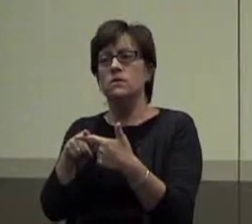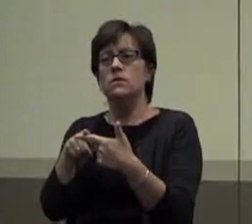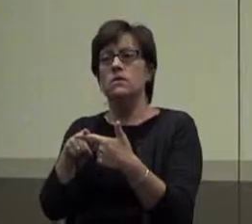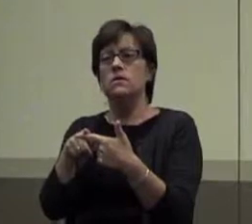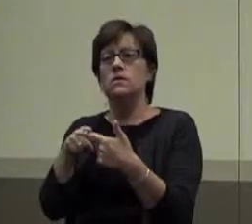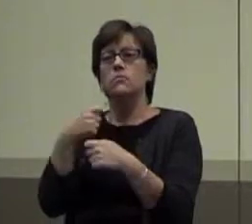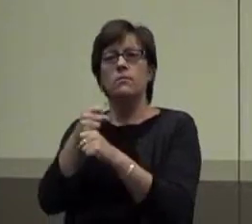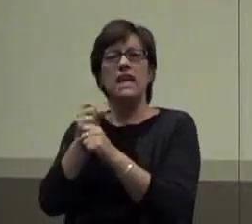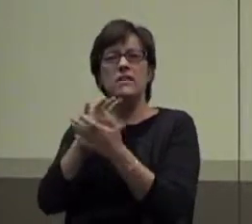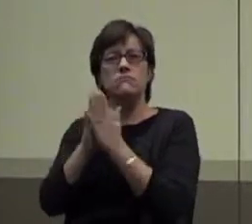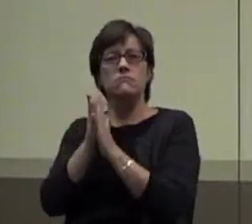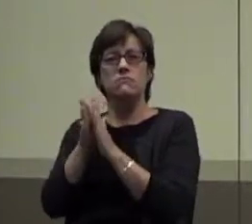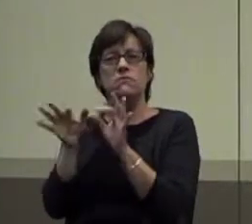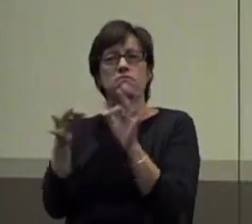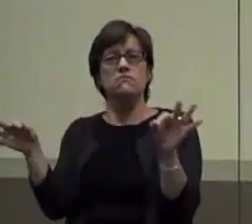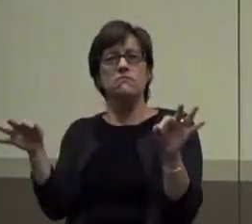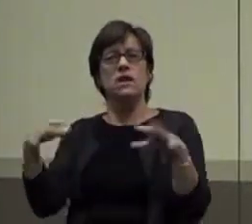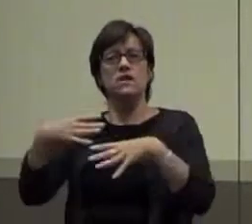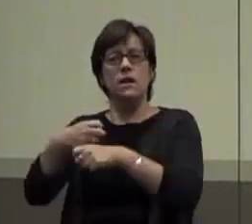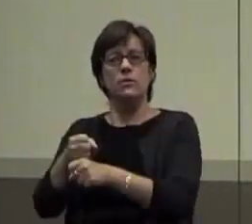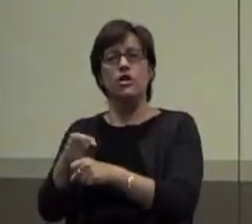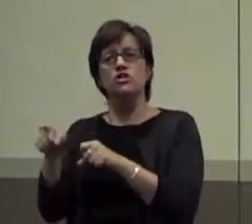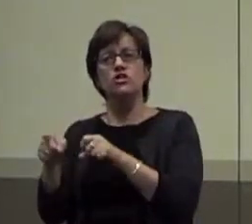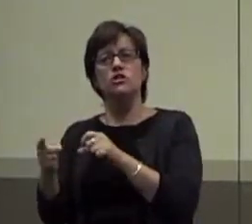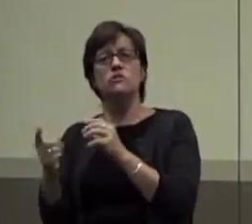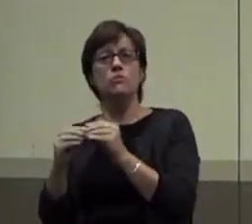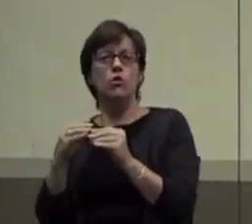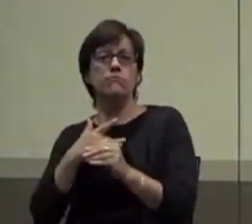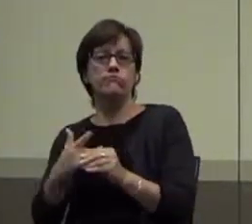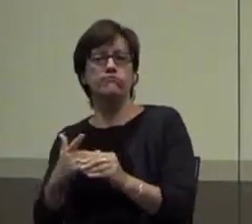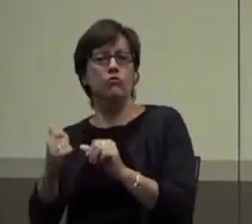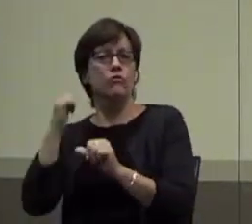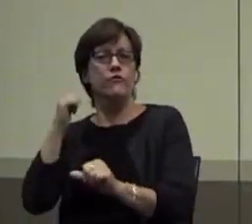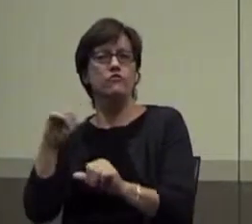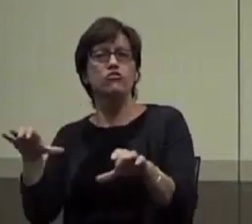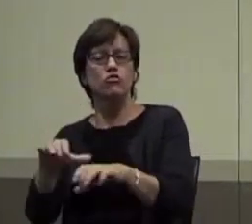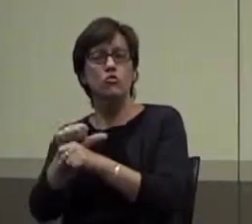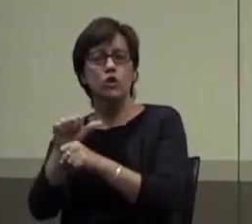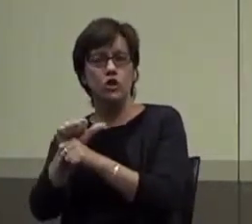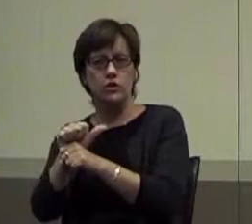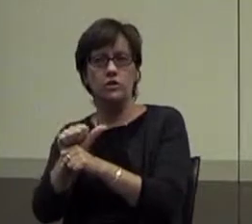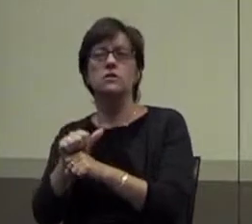made it into a summary statement that she's more likely to refuse to do work if she's had